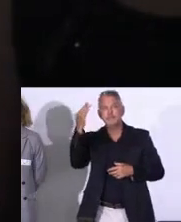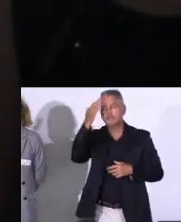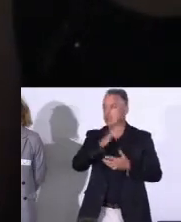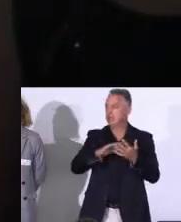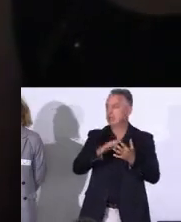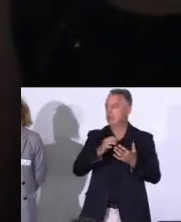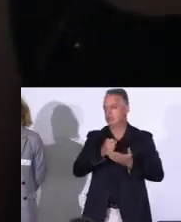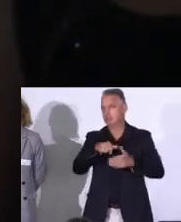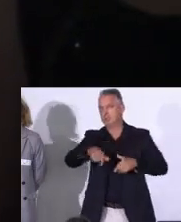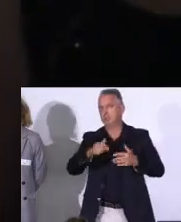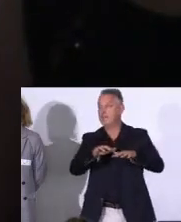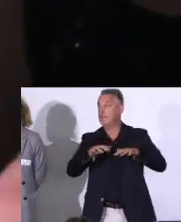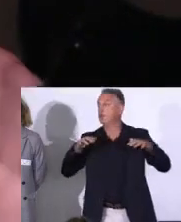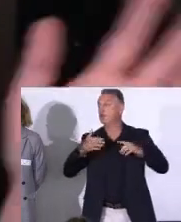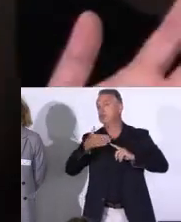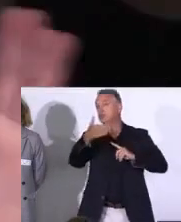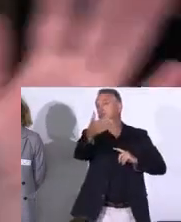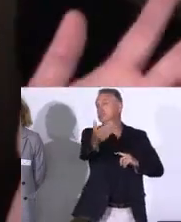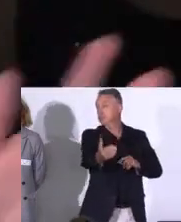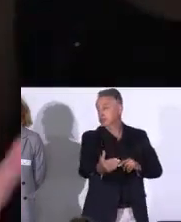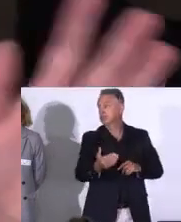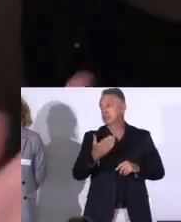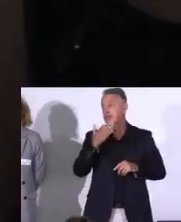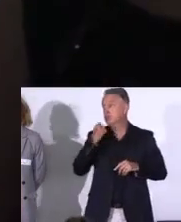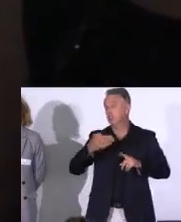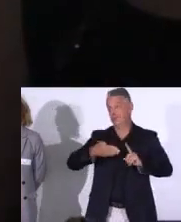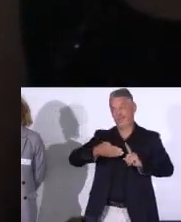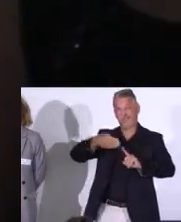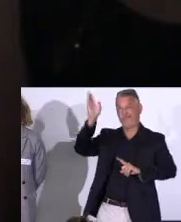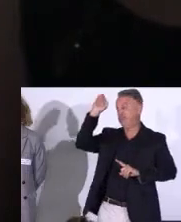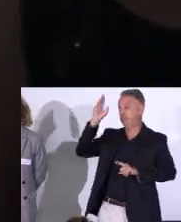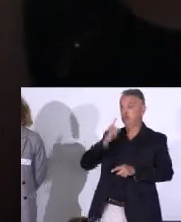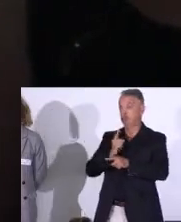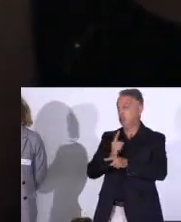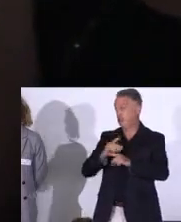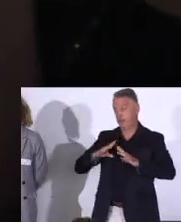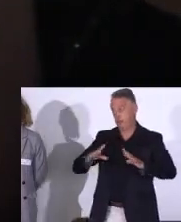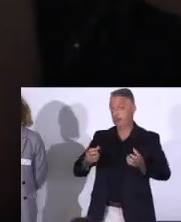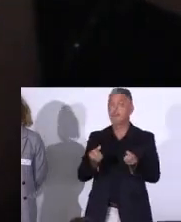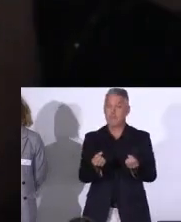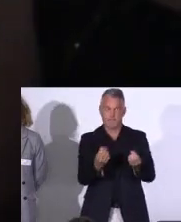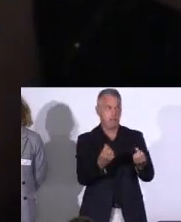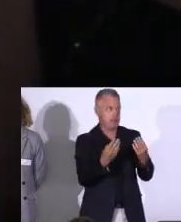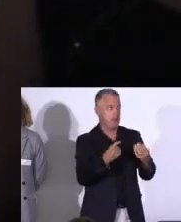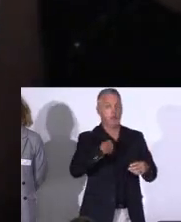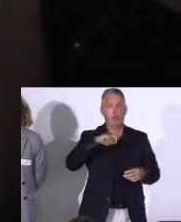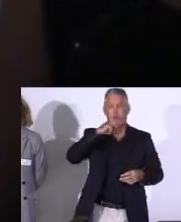into the future. So please, you know, be as wild and as imaginative as you want to be through those feedback